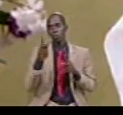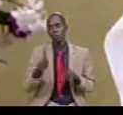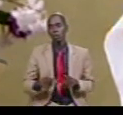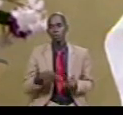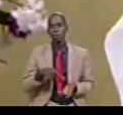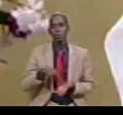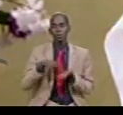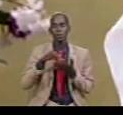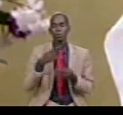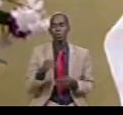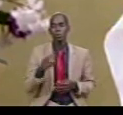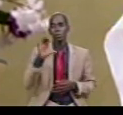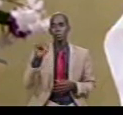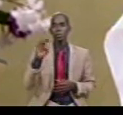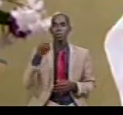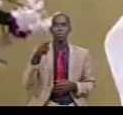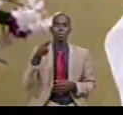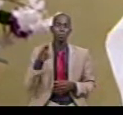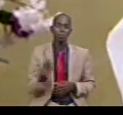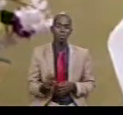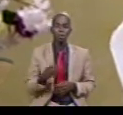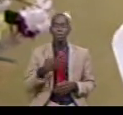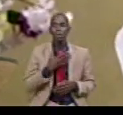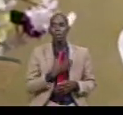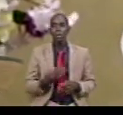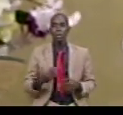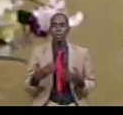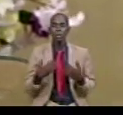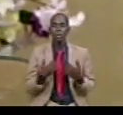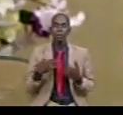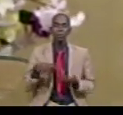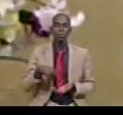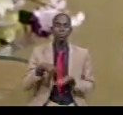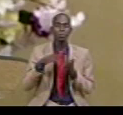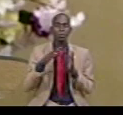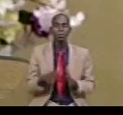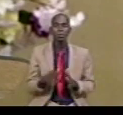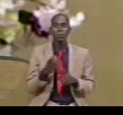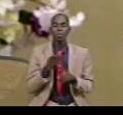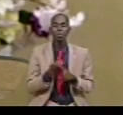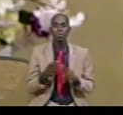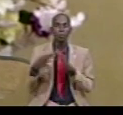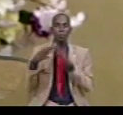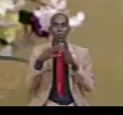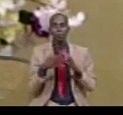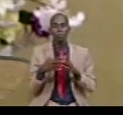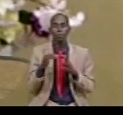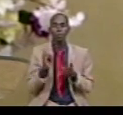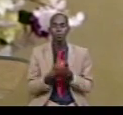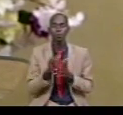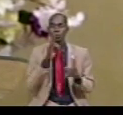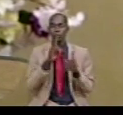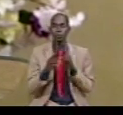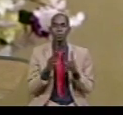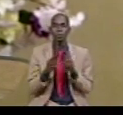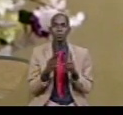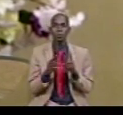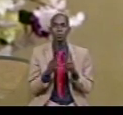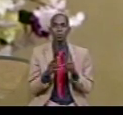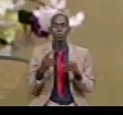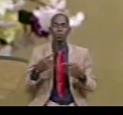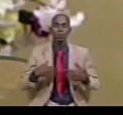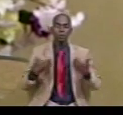representing the campus, and we have a representation from the Americas to speak on behalf of the